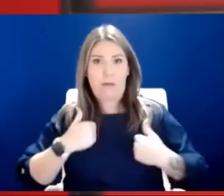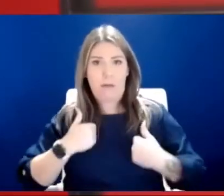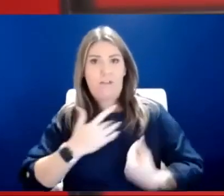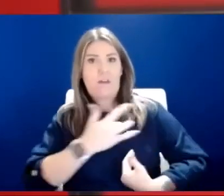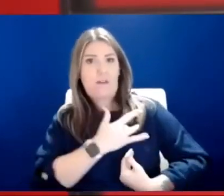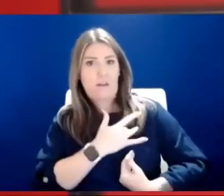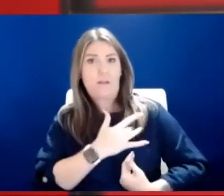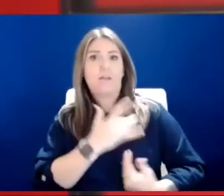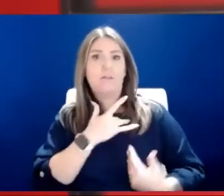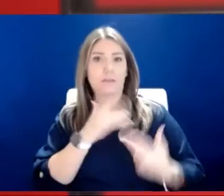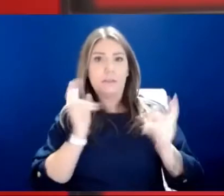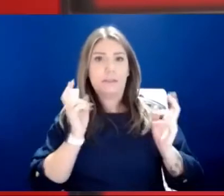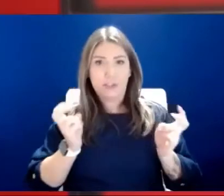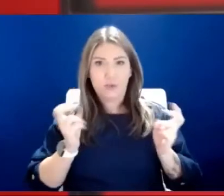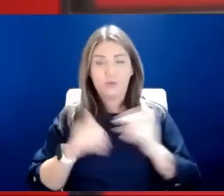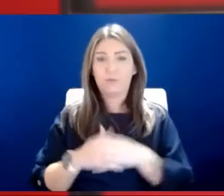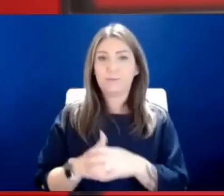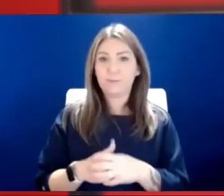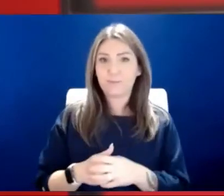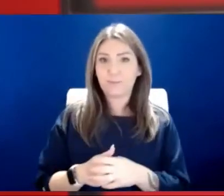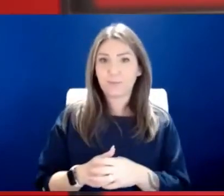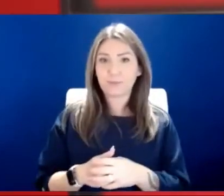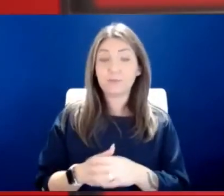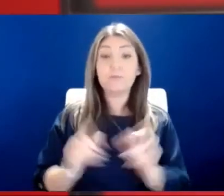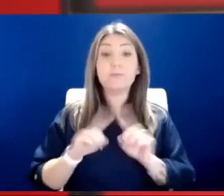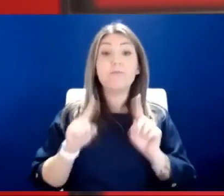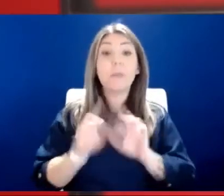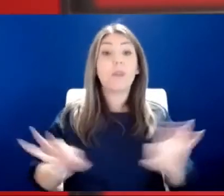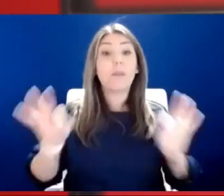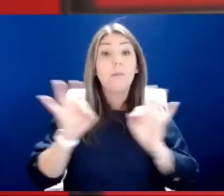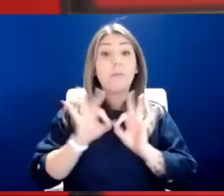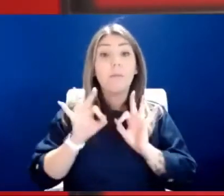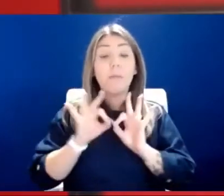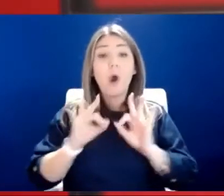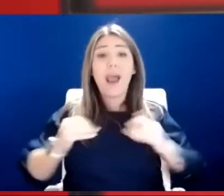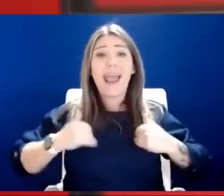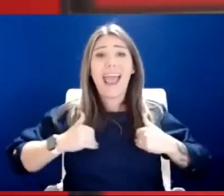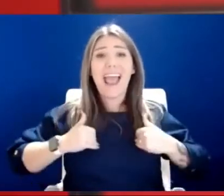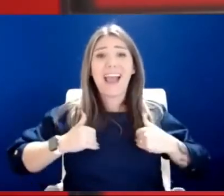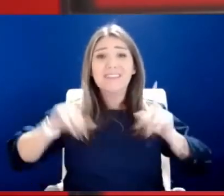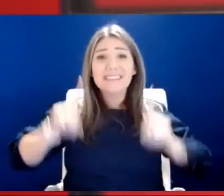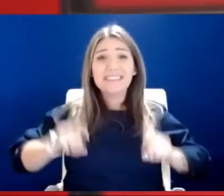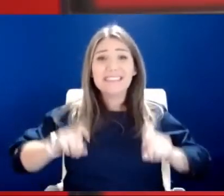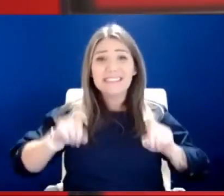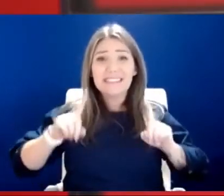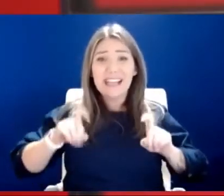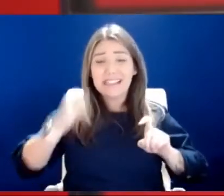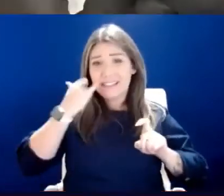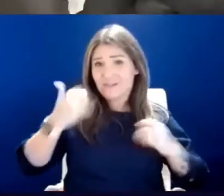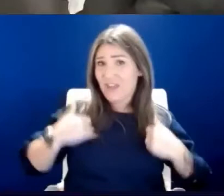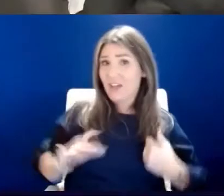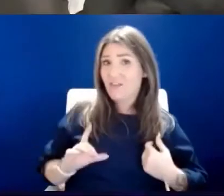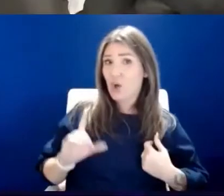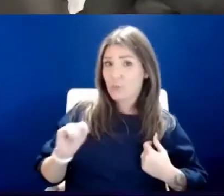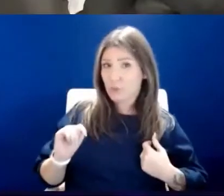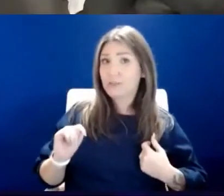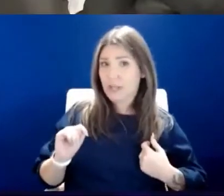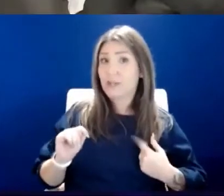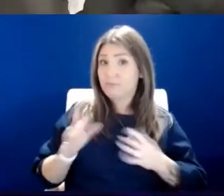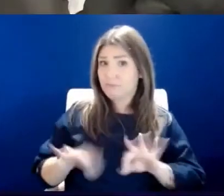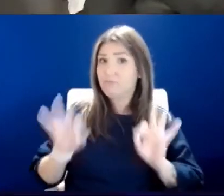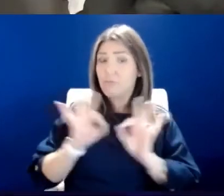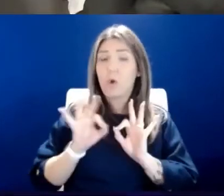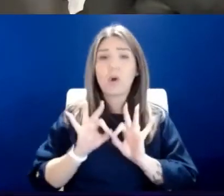condition. So, but it is important to have it screened if you have diagnosis of carpal tunnel syndrome. James wants to